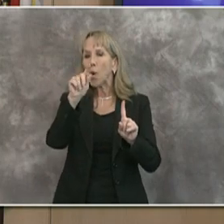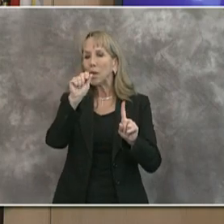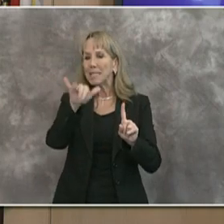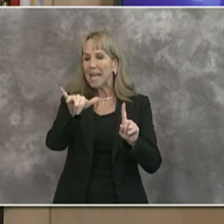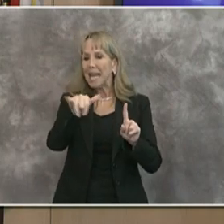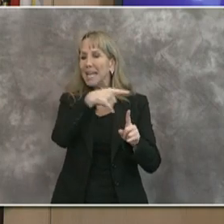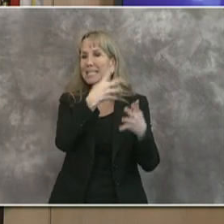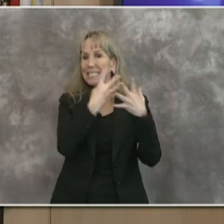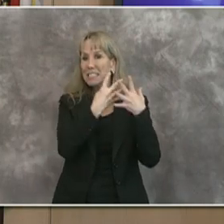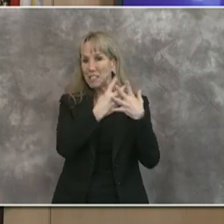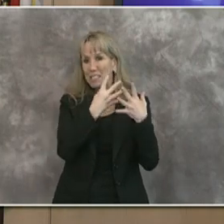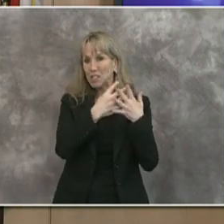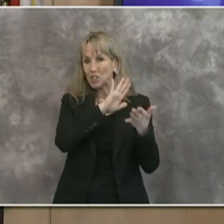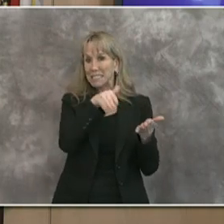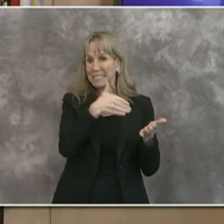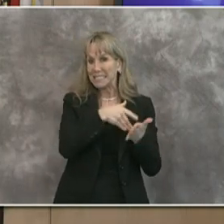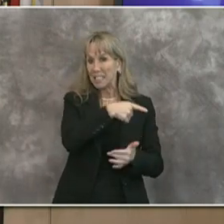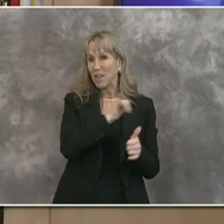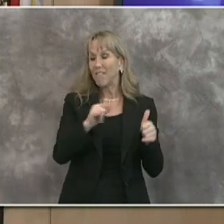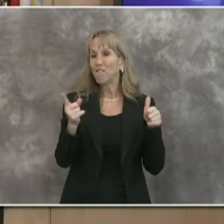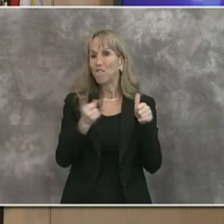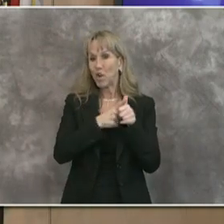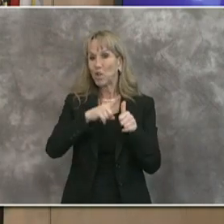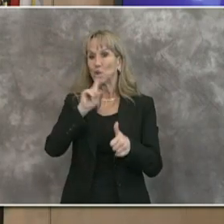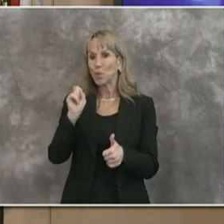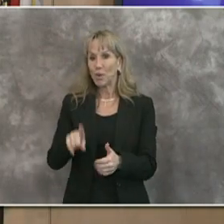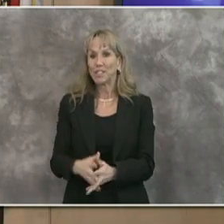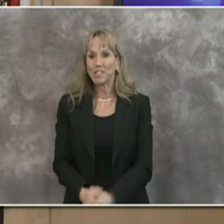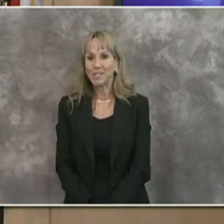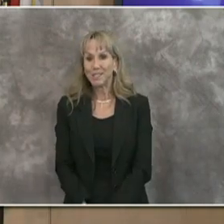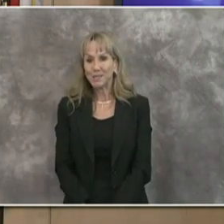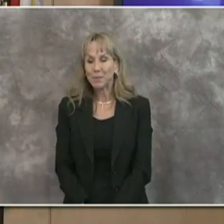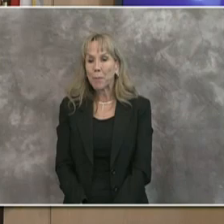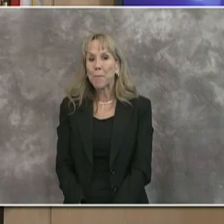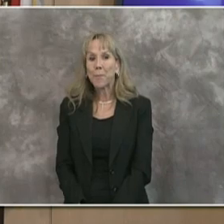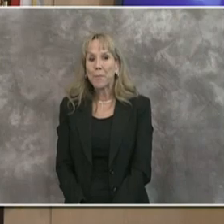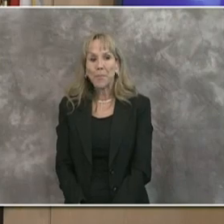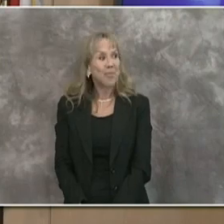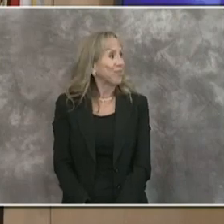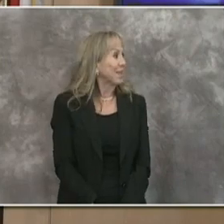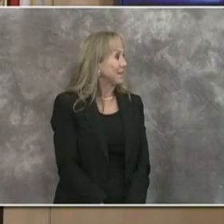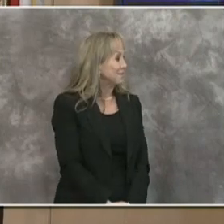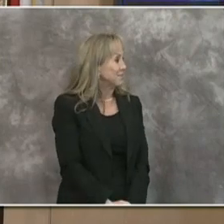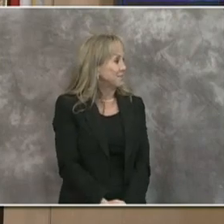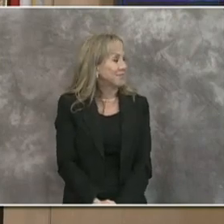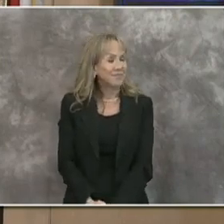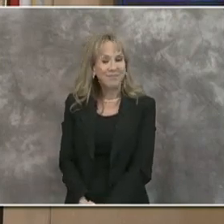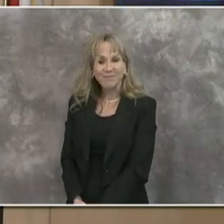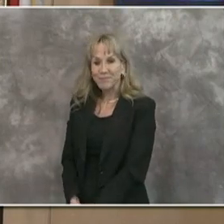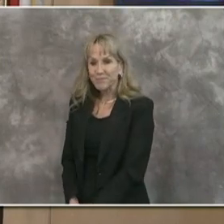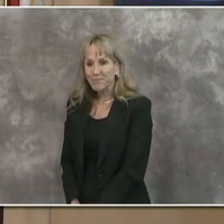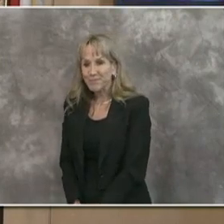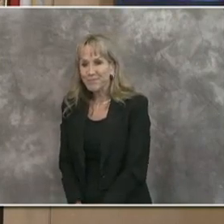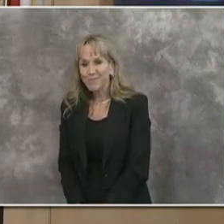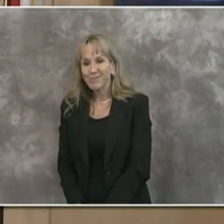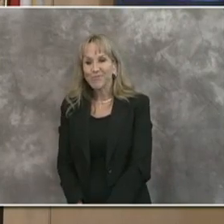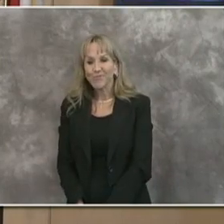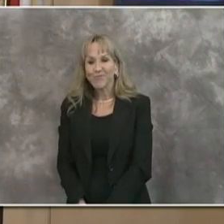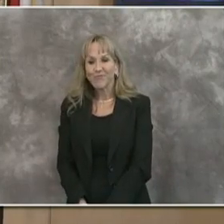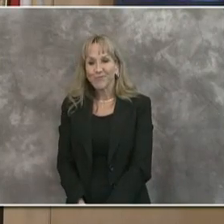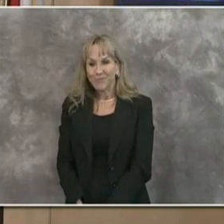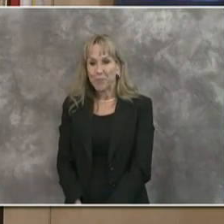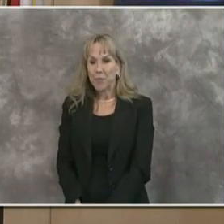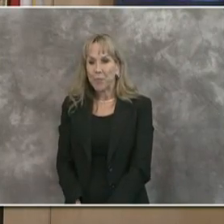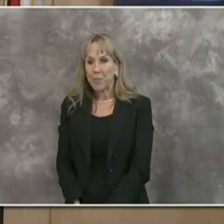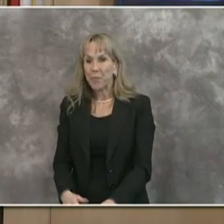Dr. Wooten's going to respond to that. Dr. McDonald. Dr. McDonald. Dr. McDonald's going to respond. This is from Mario from